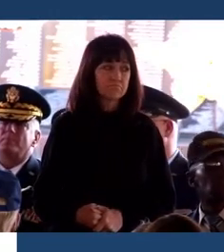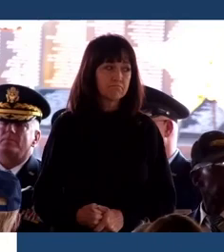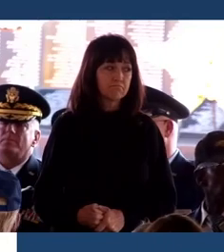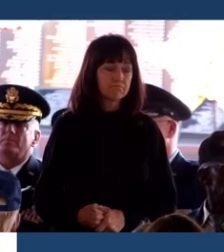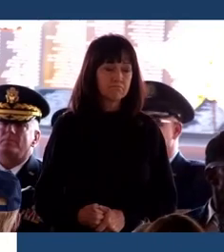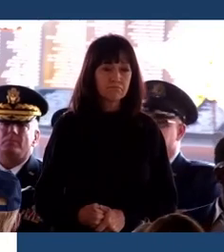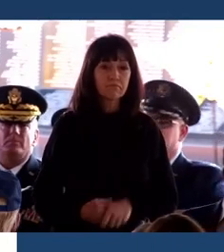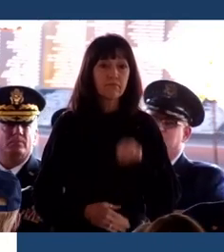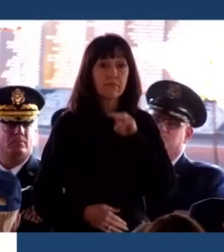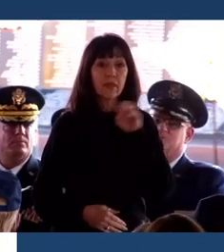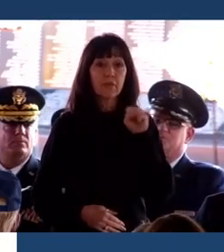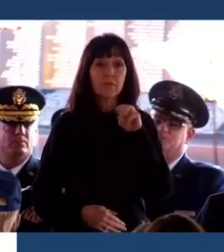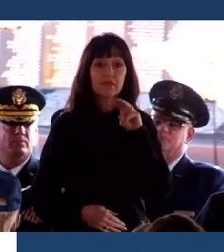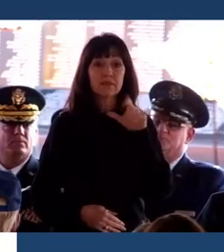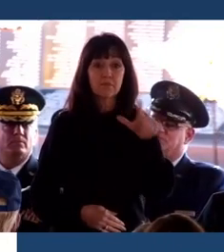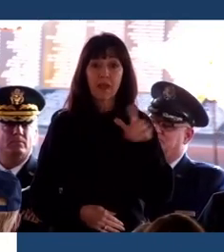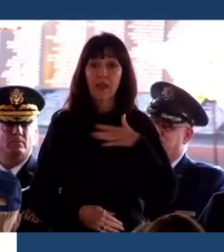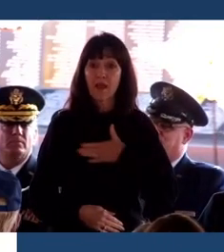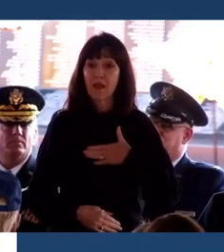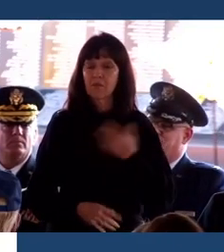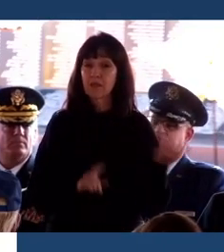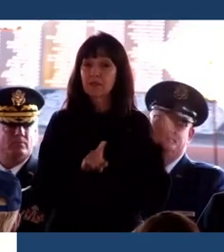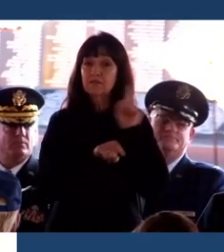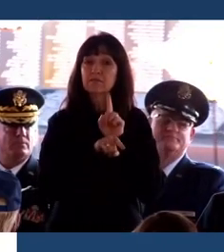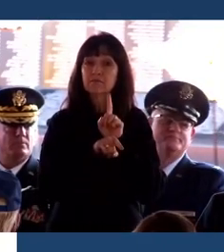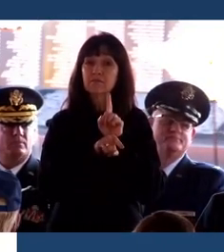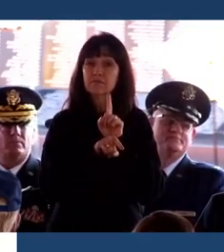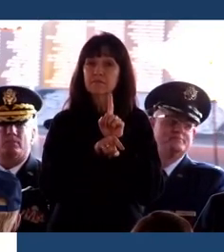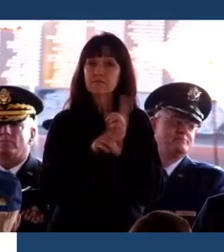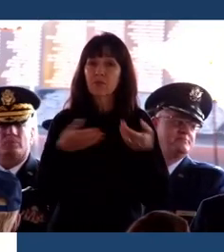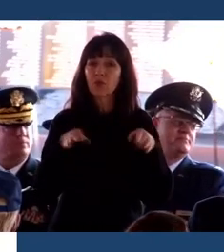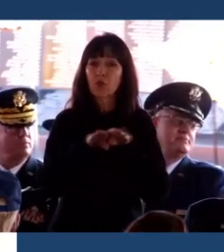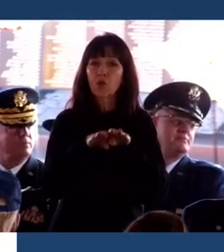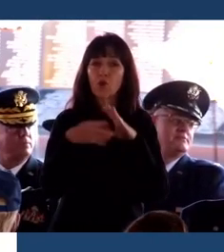Ms. Mal, would you please come forward to provide closing remarks?